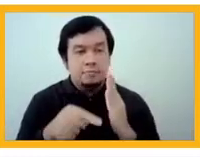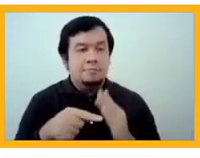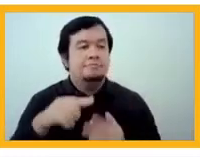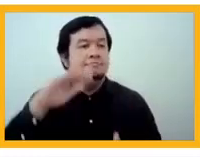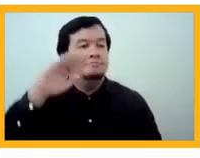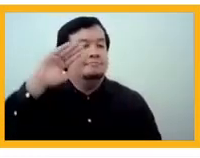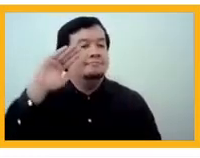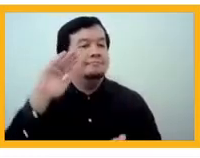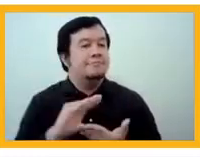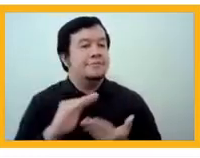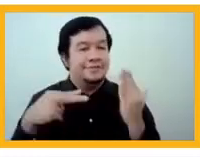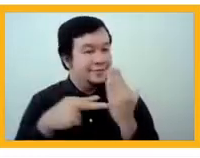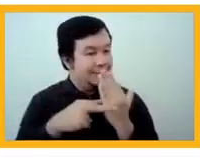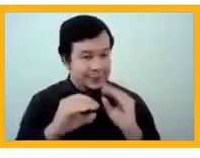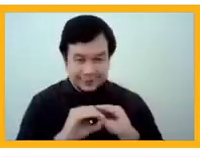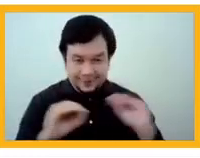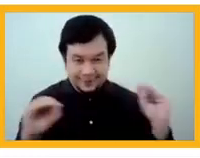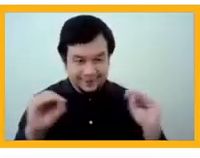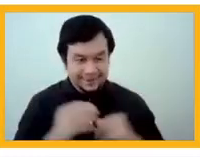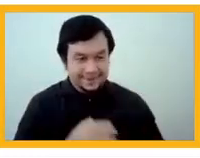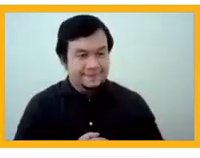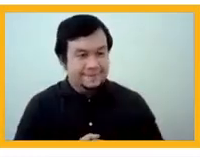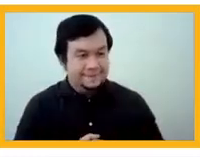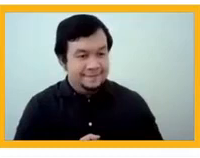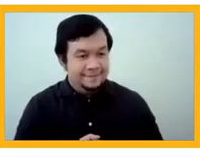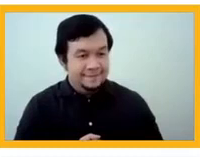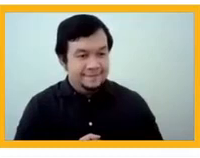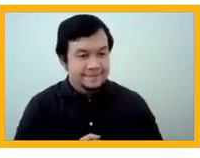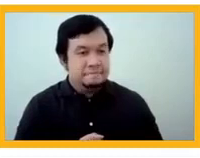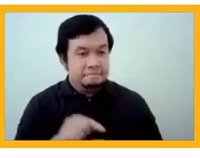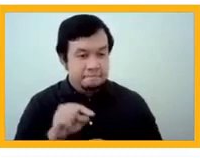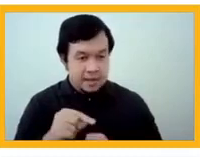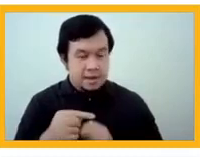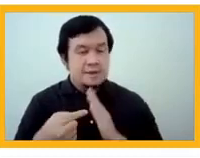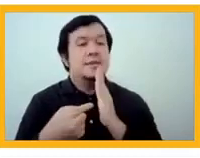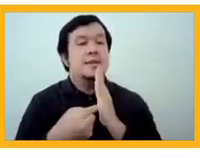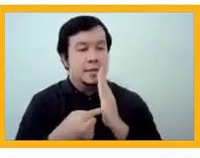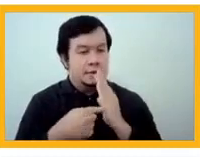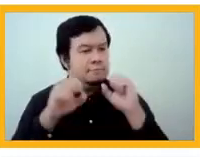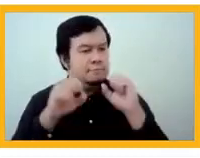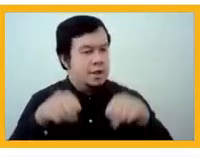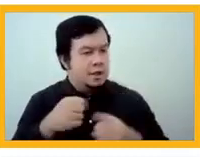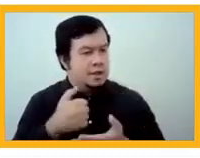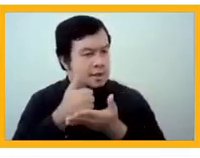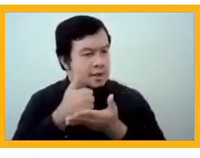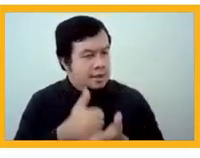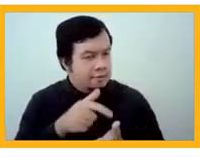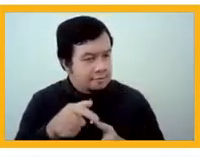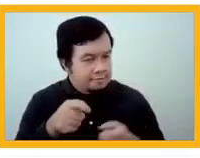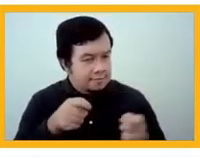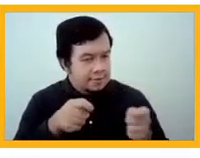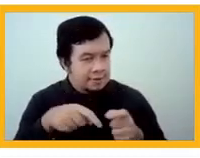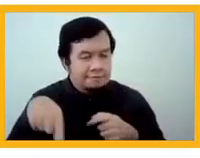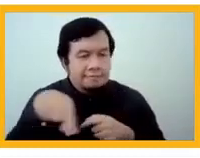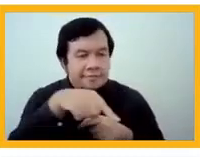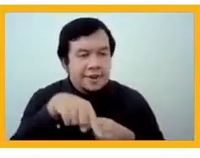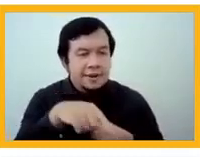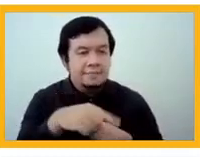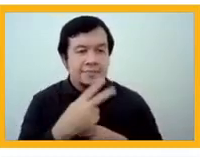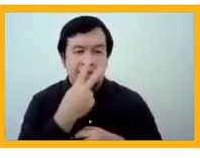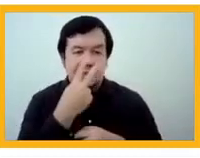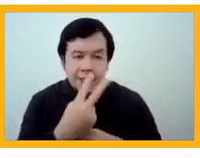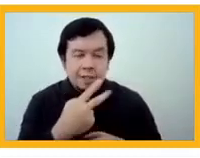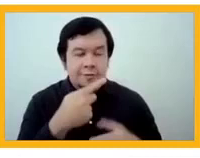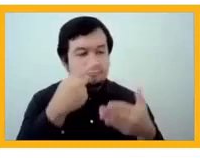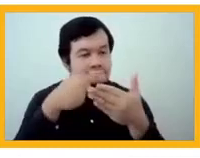how the promise of technology for governance, right, for better measurement, for better visibility into what's going on in the classroom, for better visibility in student learning. And